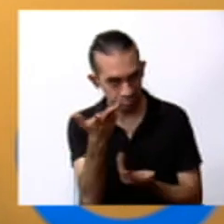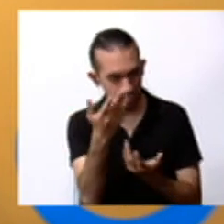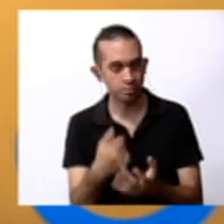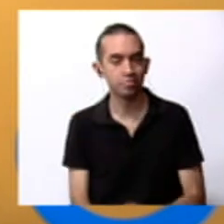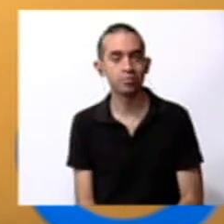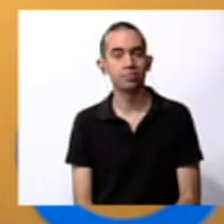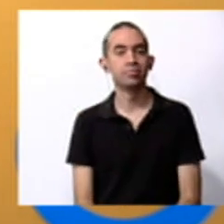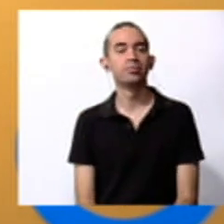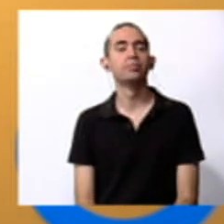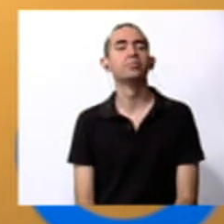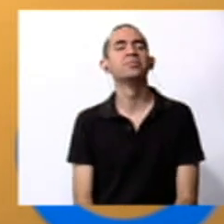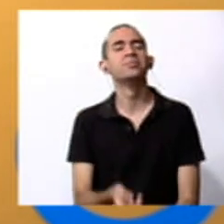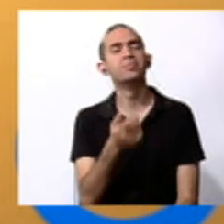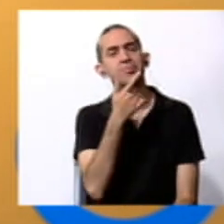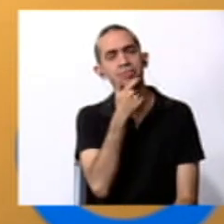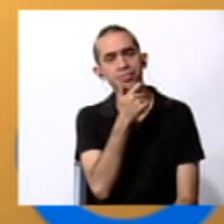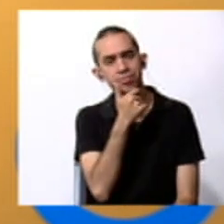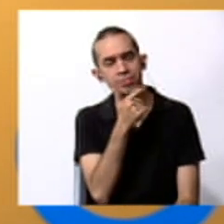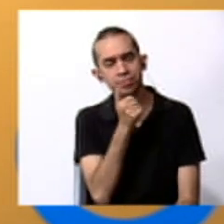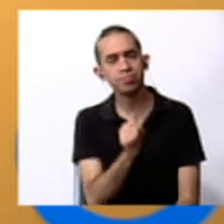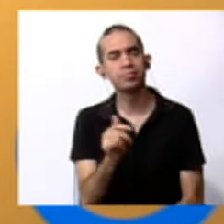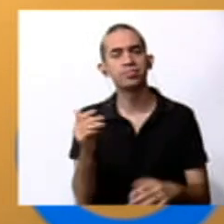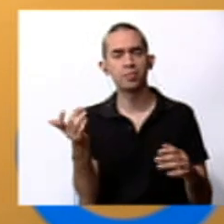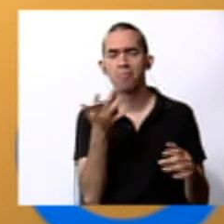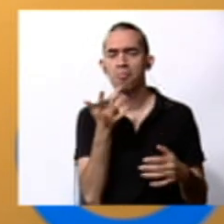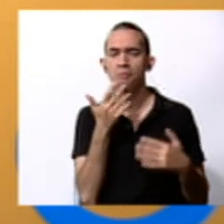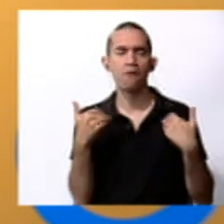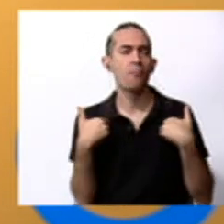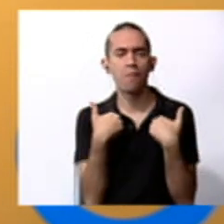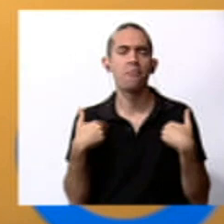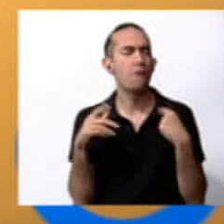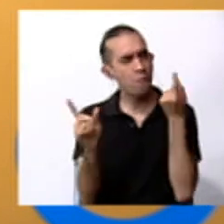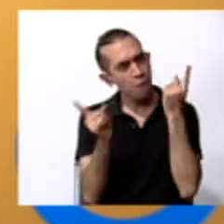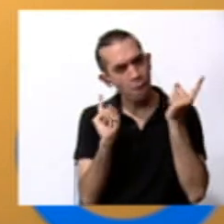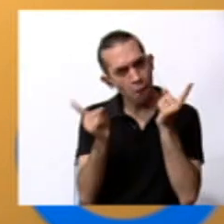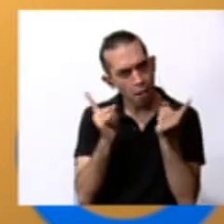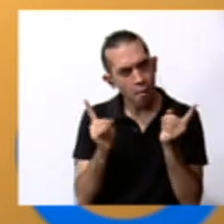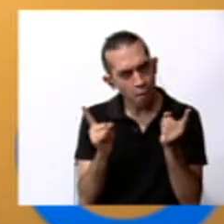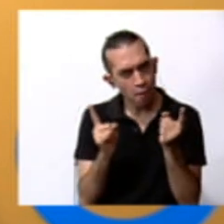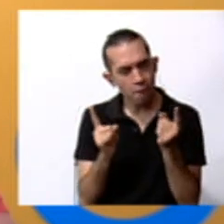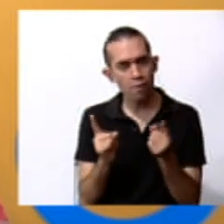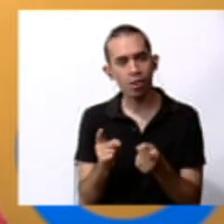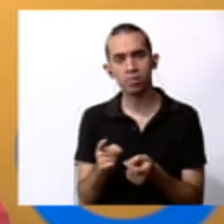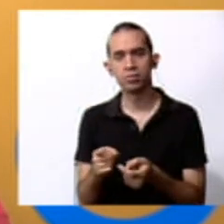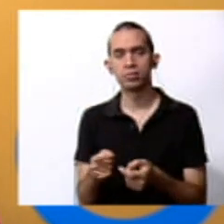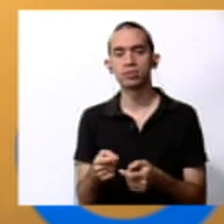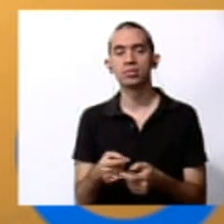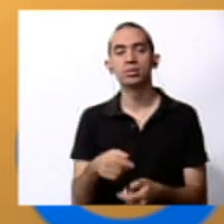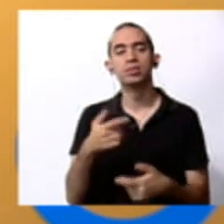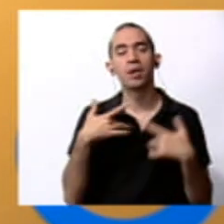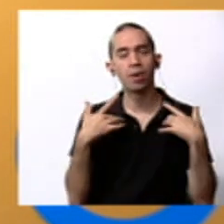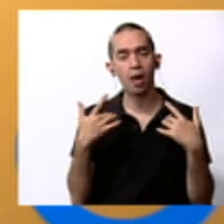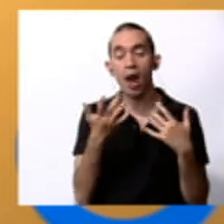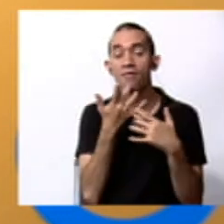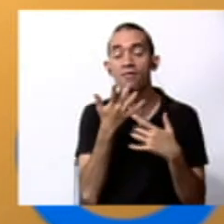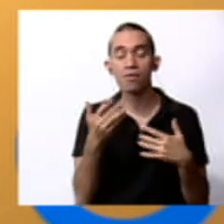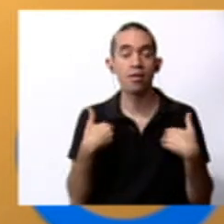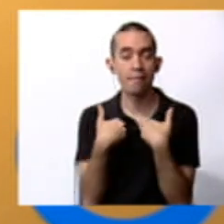home. What is your favorite animal? What is the name of your favorite animal?